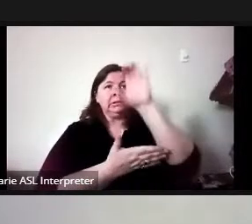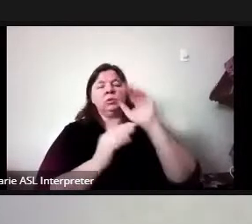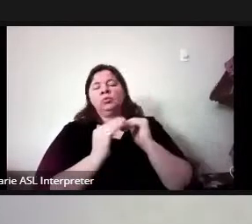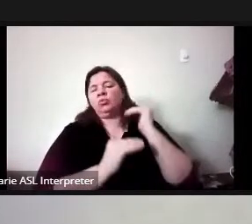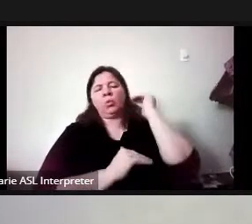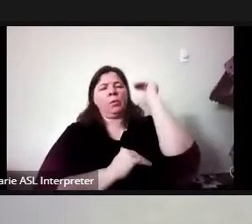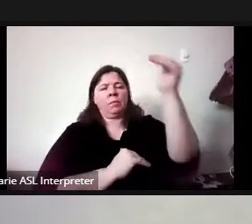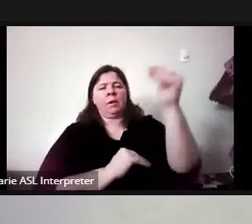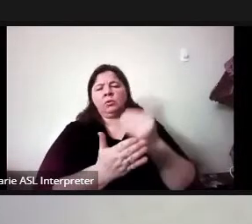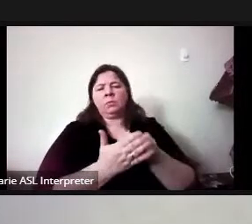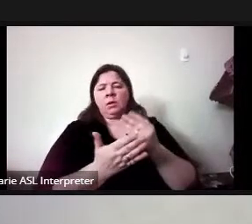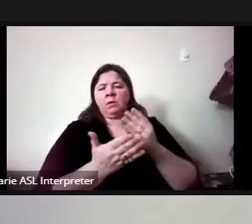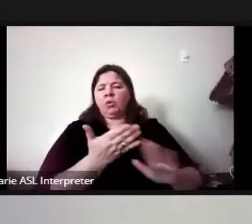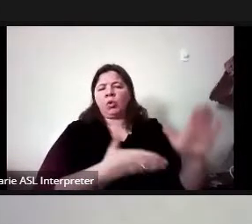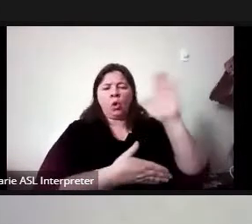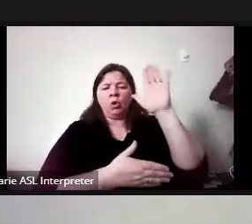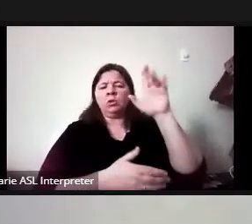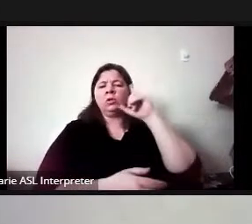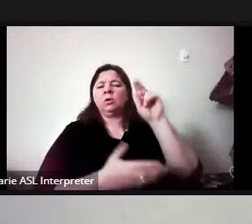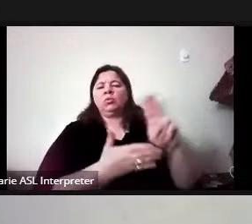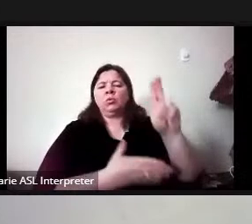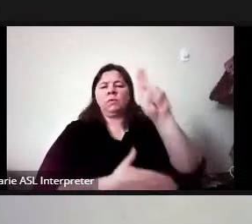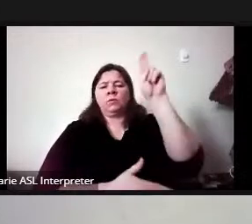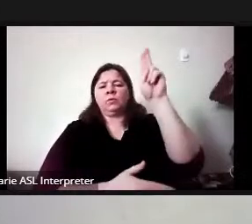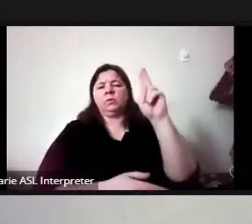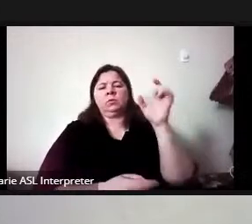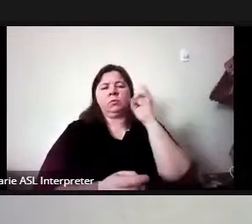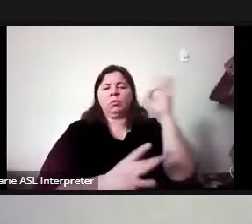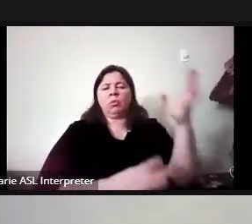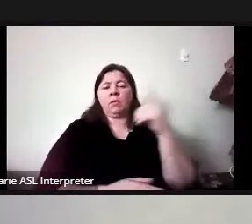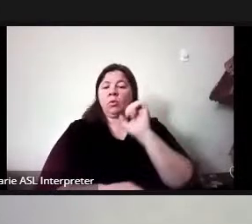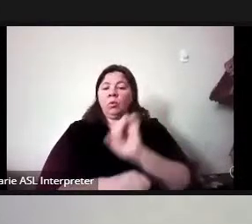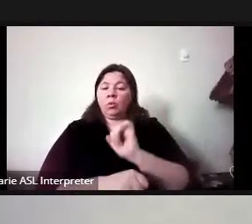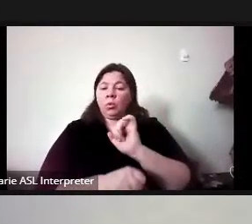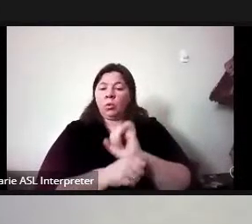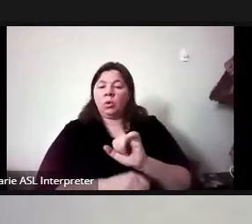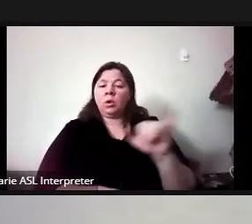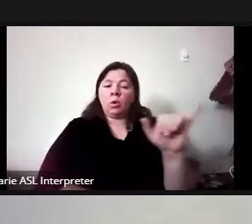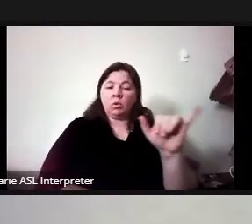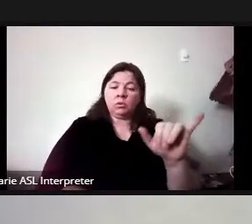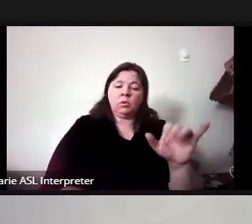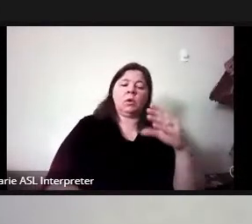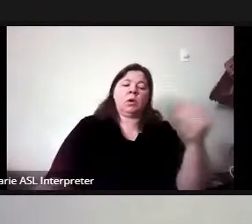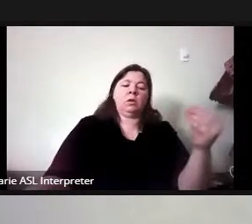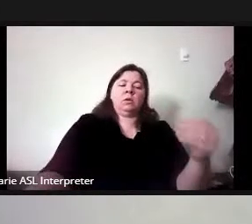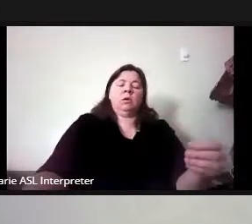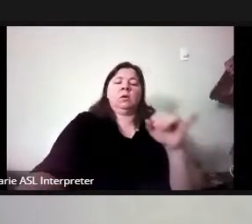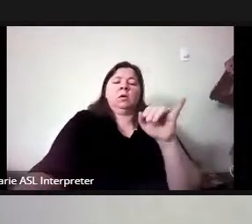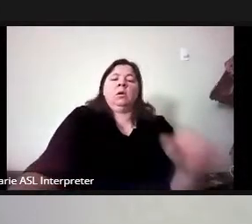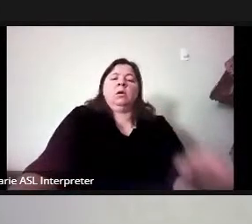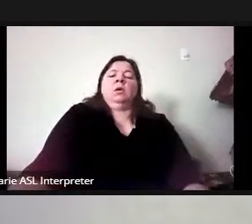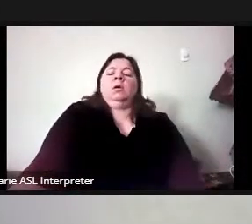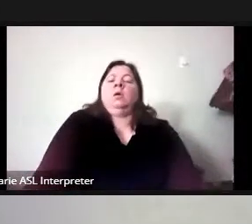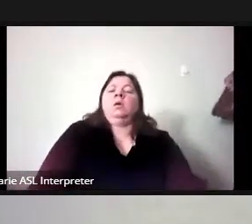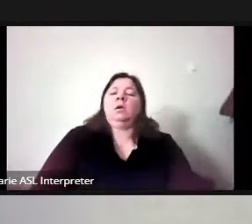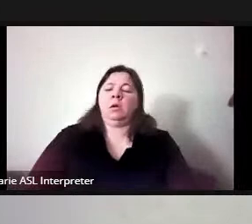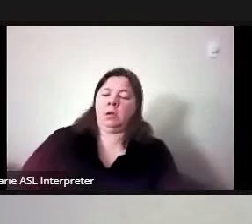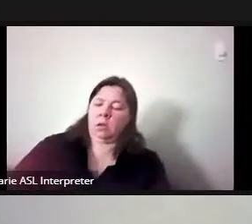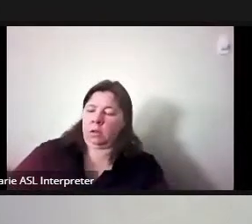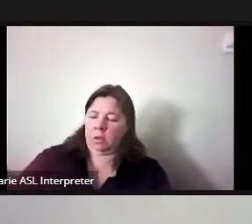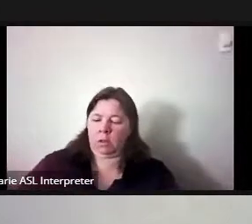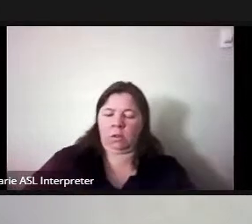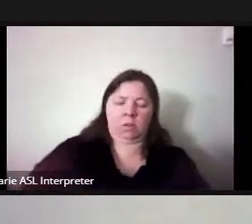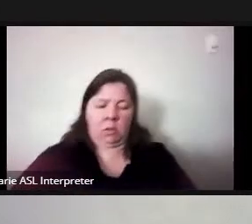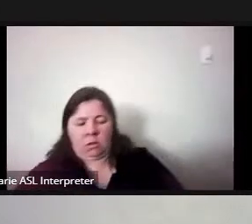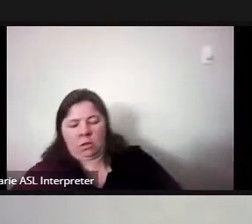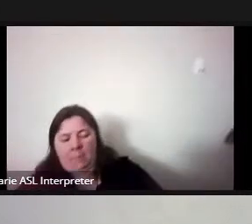here, right? So college fees and university fees and everything. They are working also, and due to some restrictions, they can't work